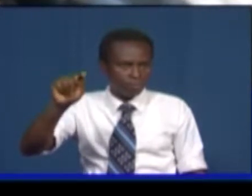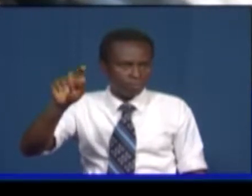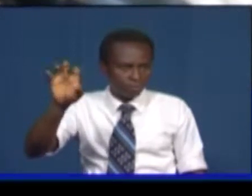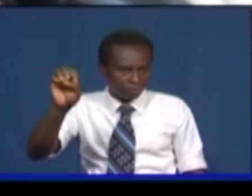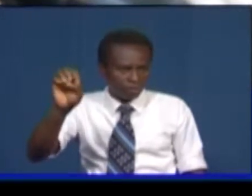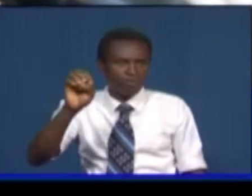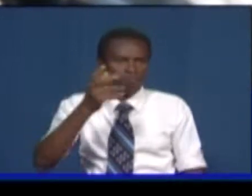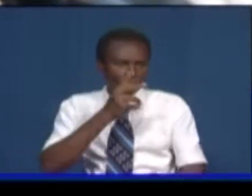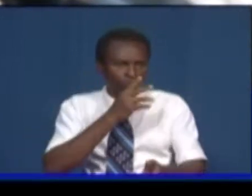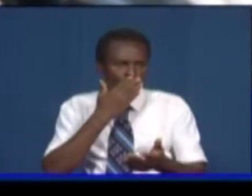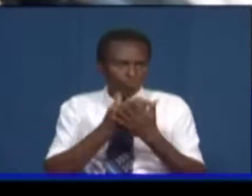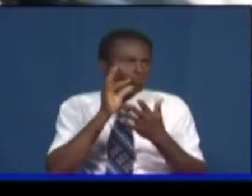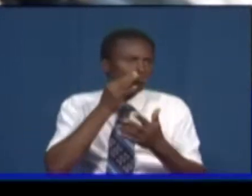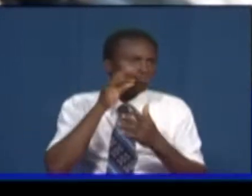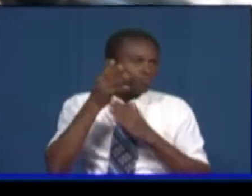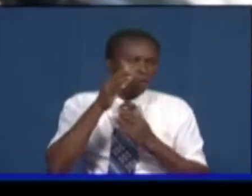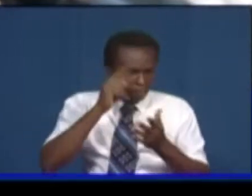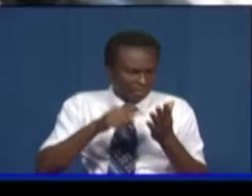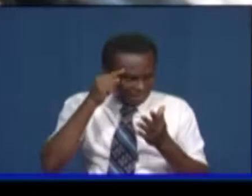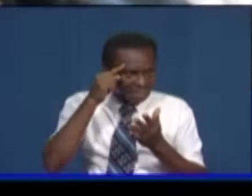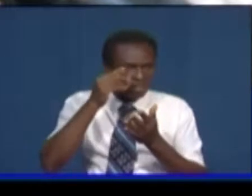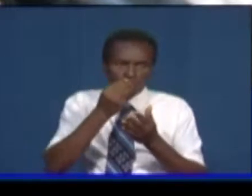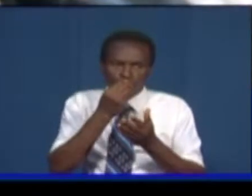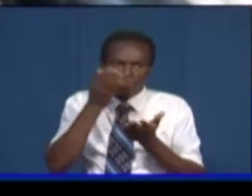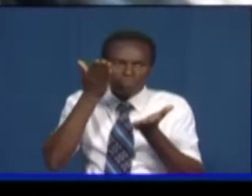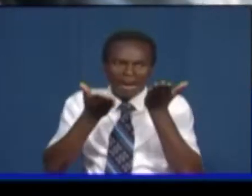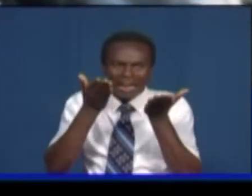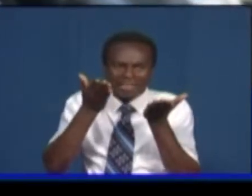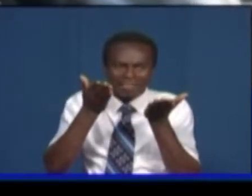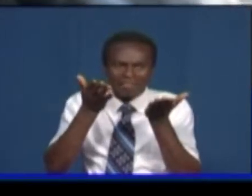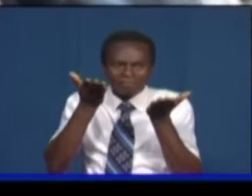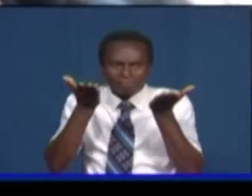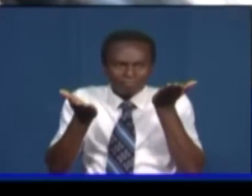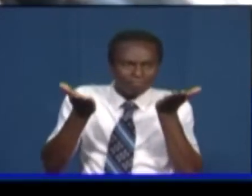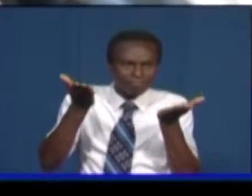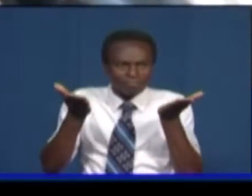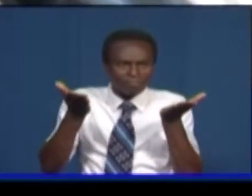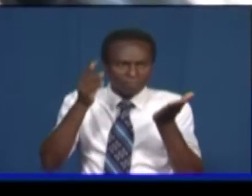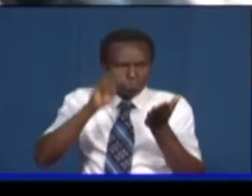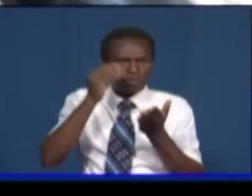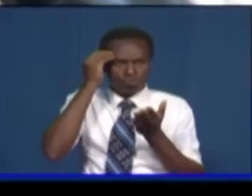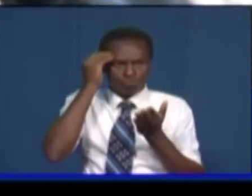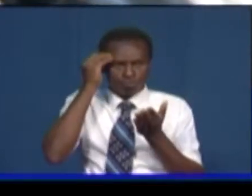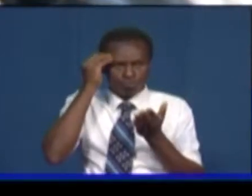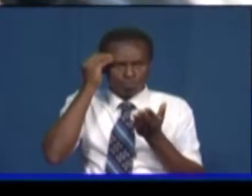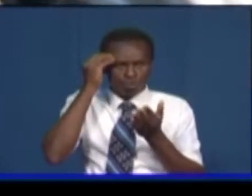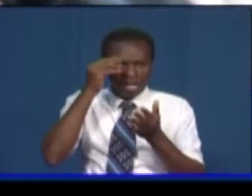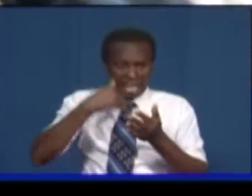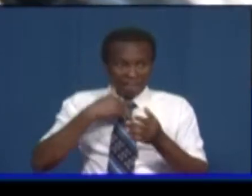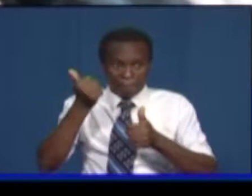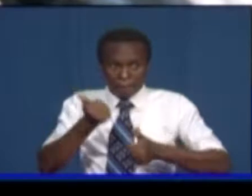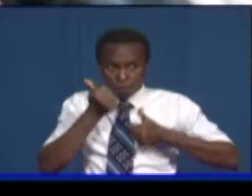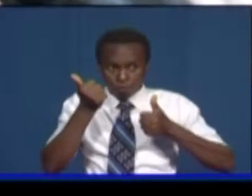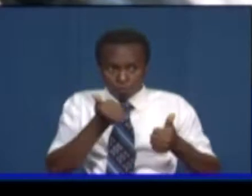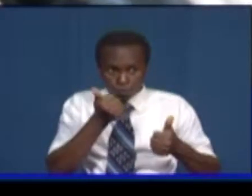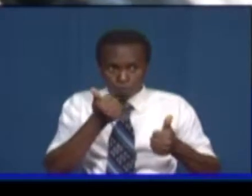whether the food is balanced. And what I mean by balanced is you need to make sure if you are eating your banku, you have your